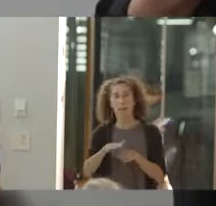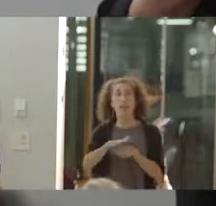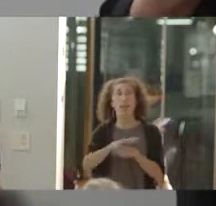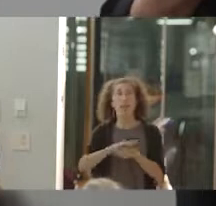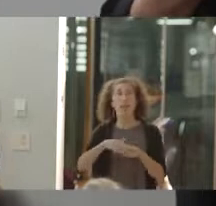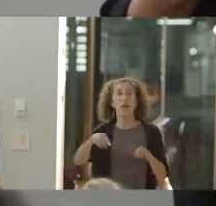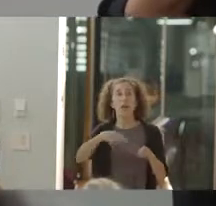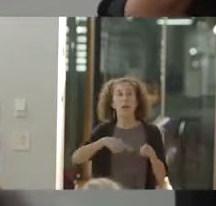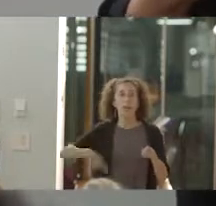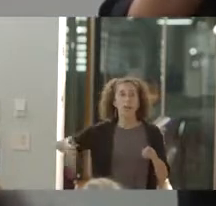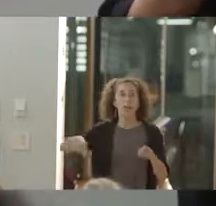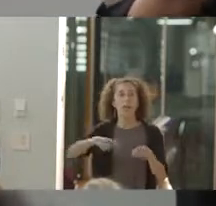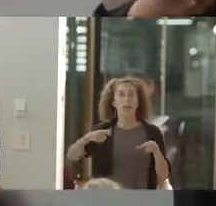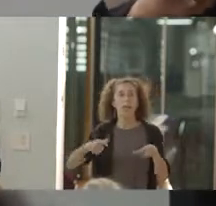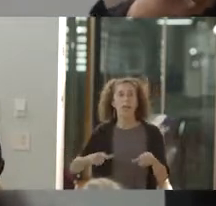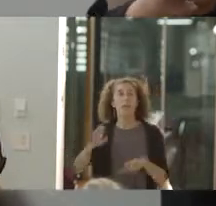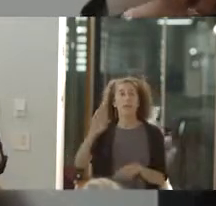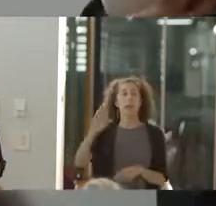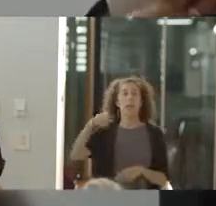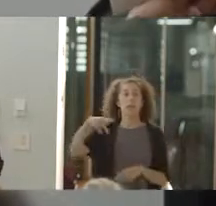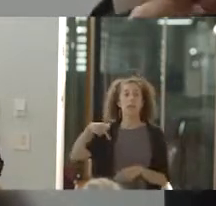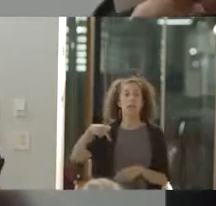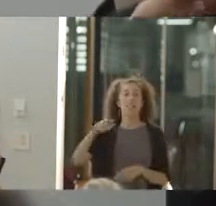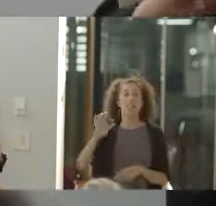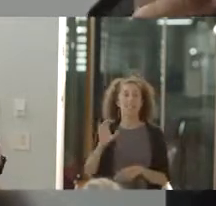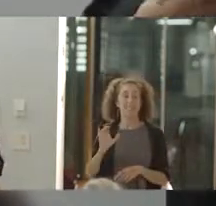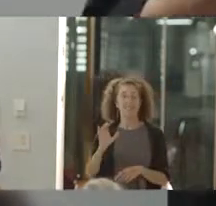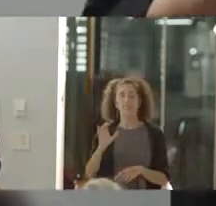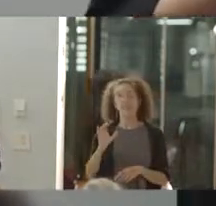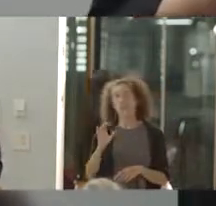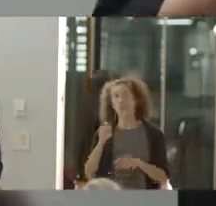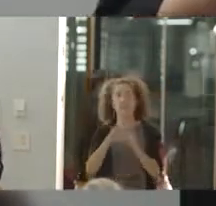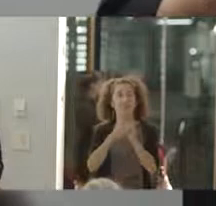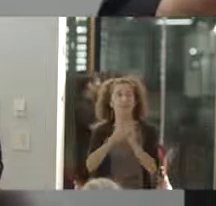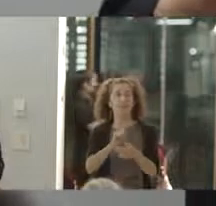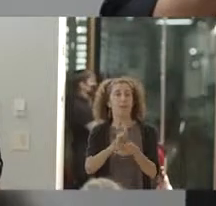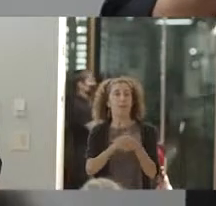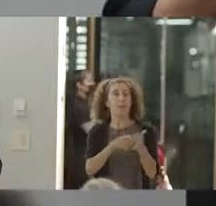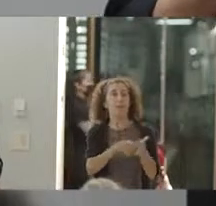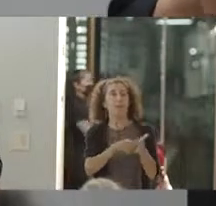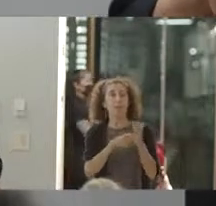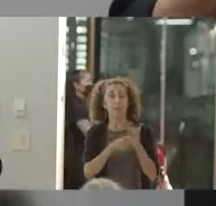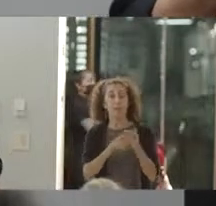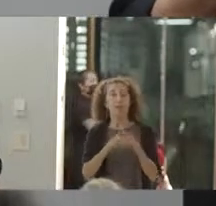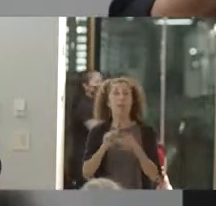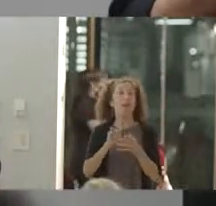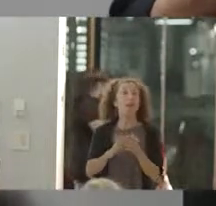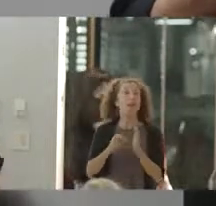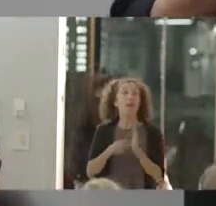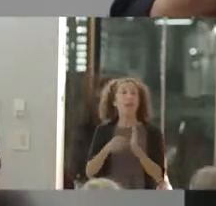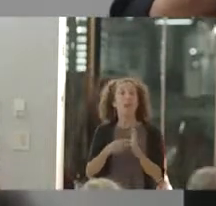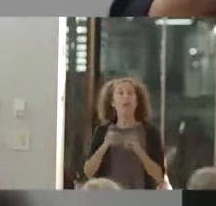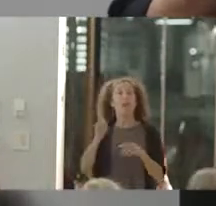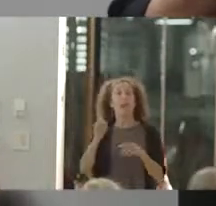Park City. In order to do that, we must go beyond the border. As I was mentioning